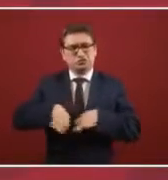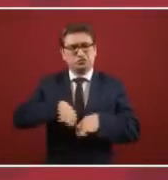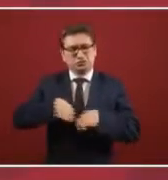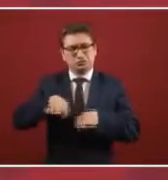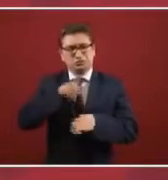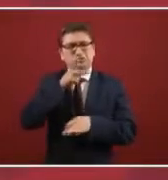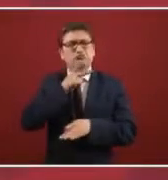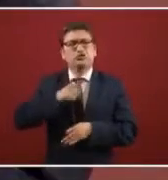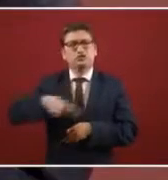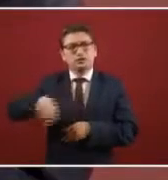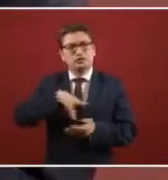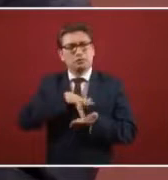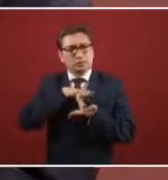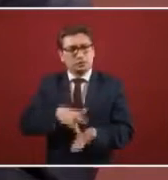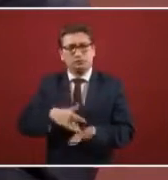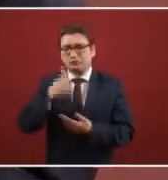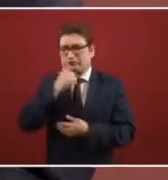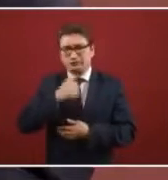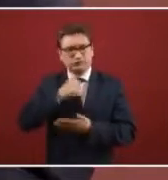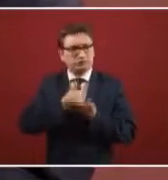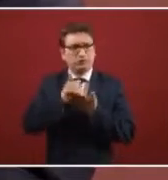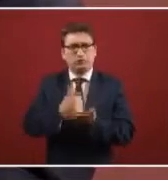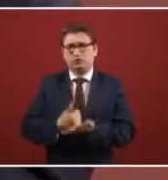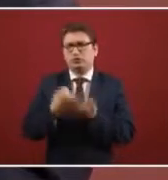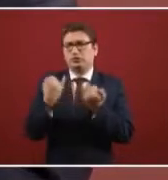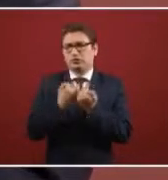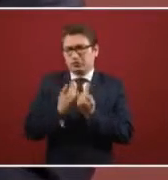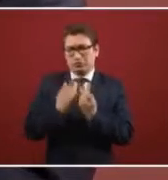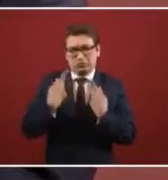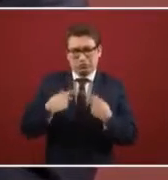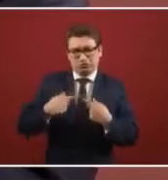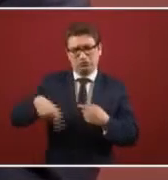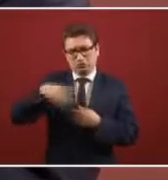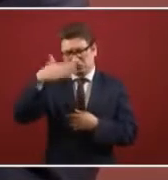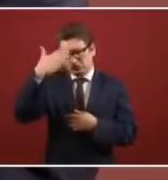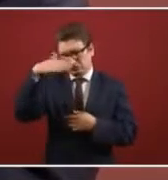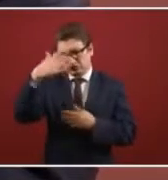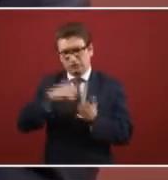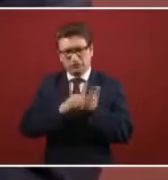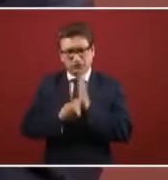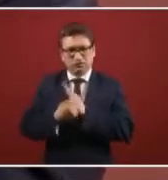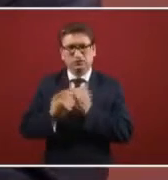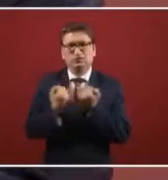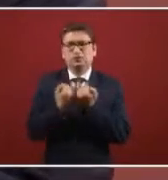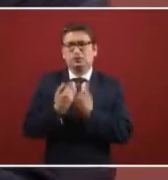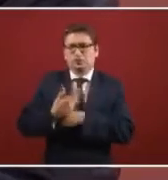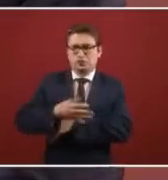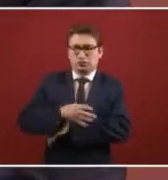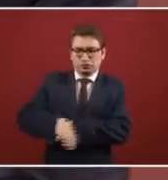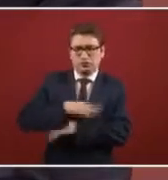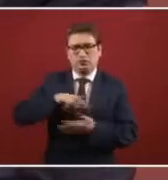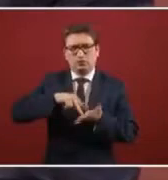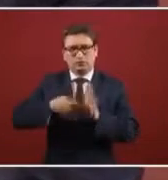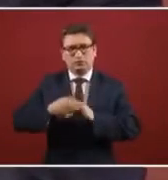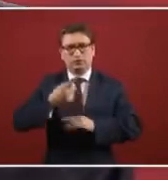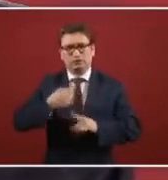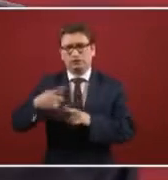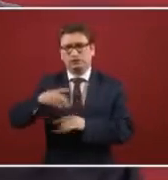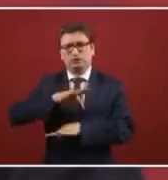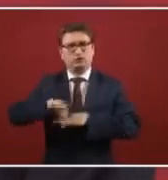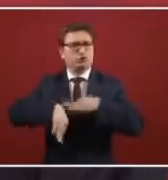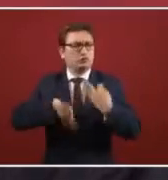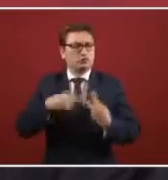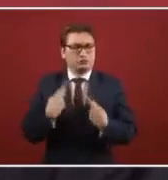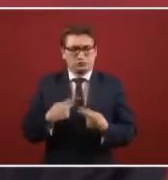the por su petroleum apoyo, por su workers respaldo, for a their los backing and técnicos, a los support, for the ingenieros, technicians, a for the los engineers, trabajadores de for the México en workers of general, Mexico in que general